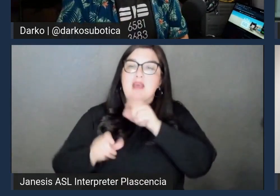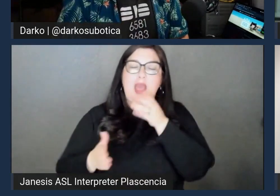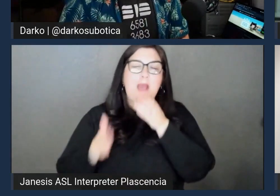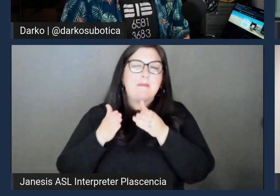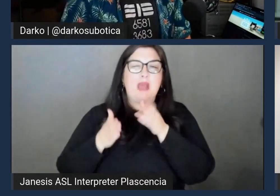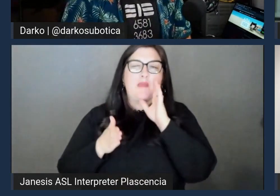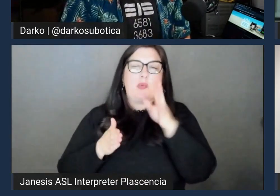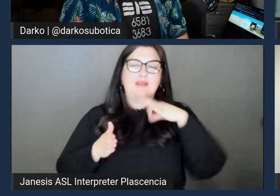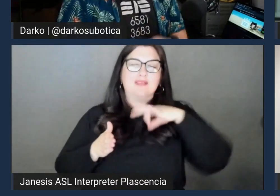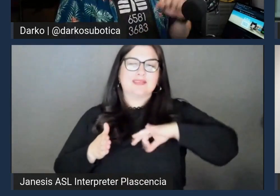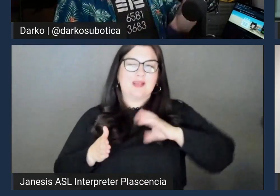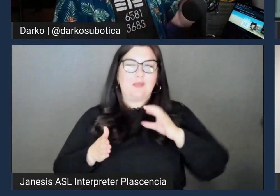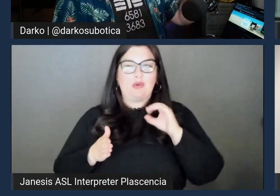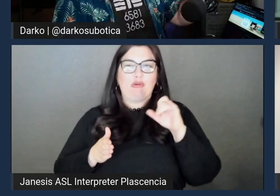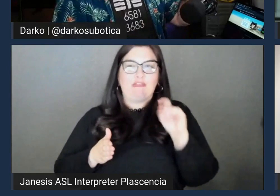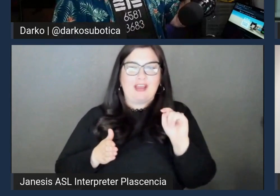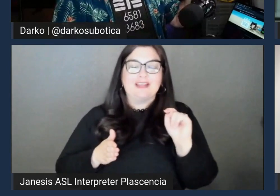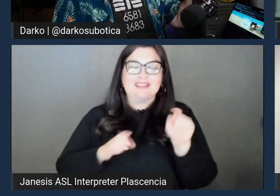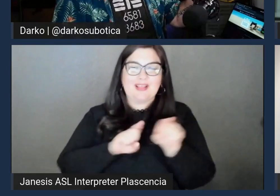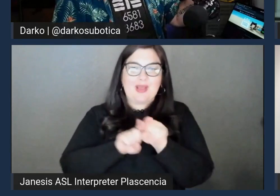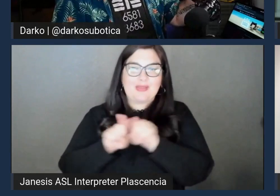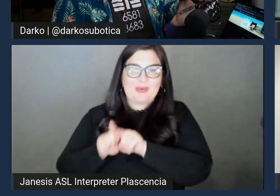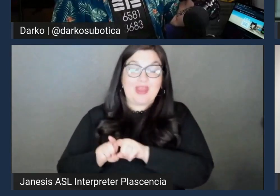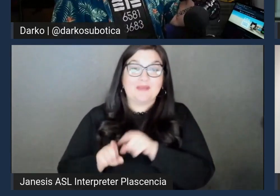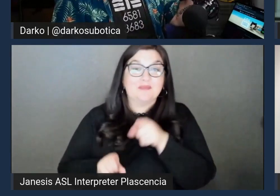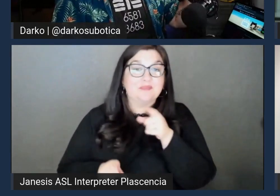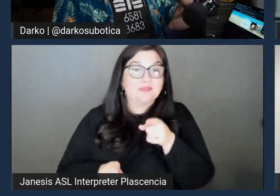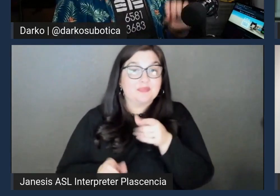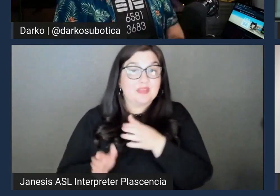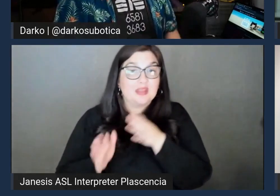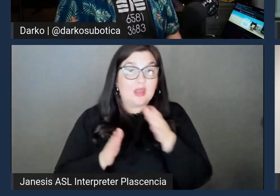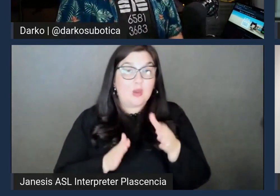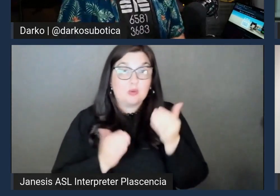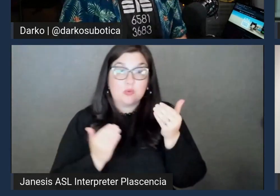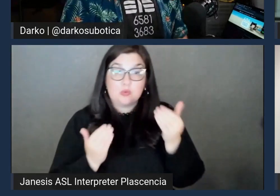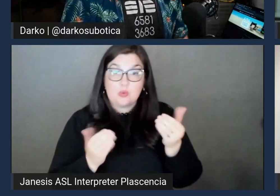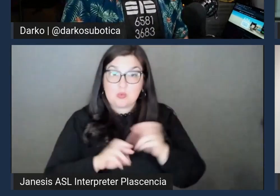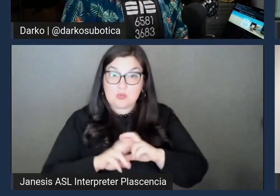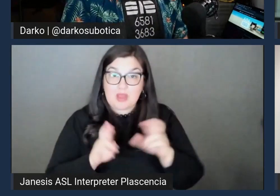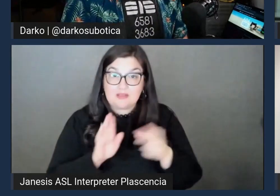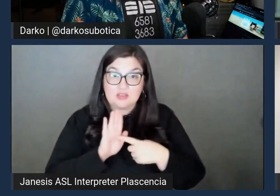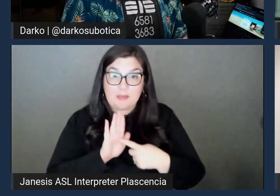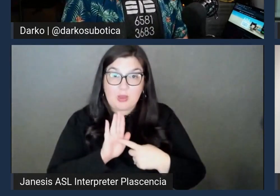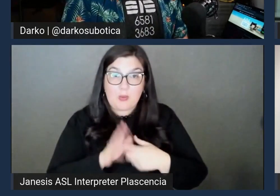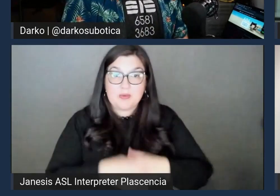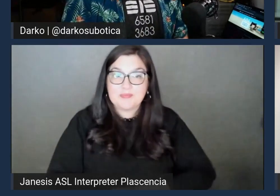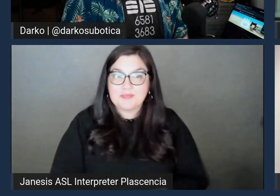So excellent. Kaustub, I see something popping up.